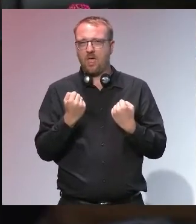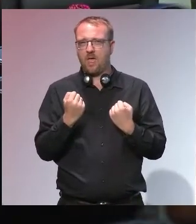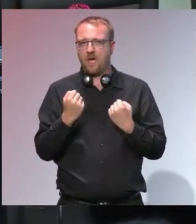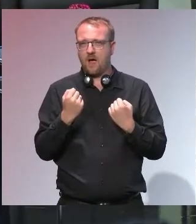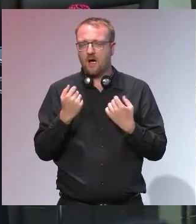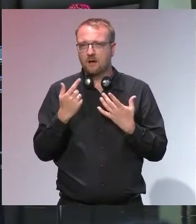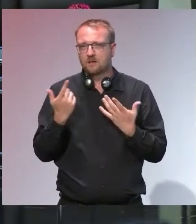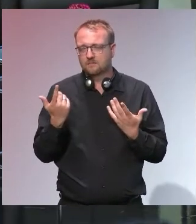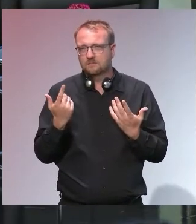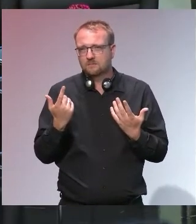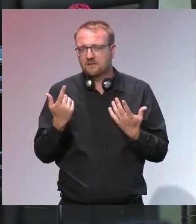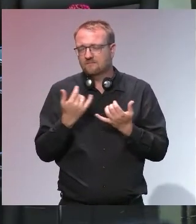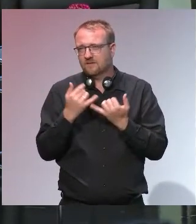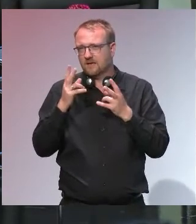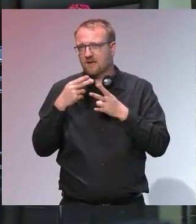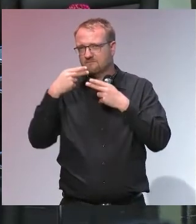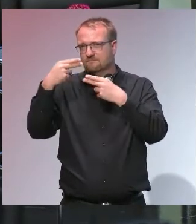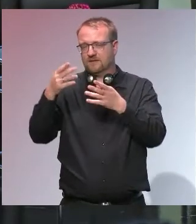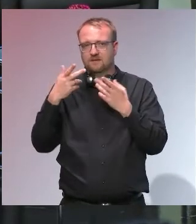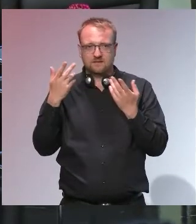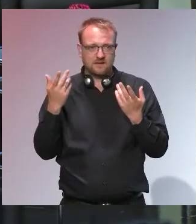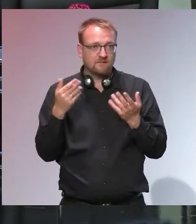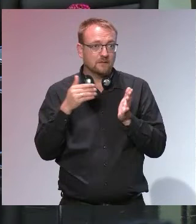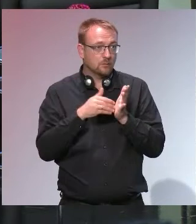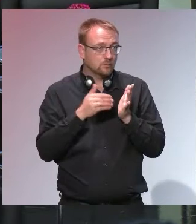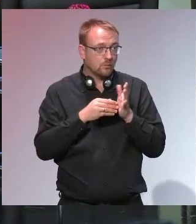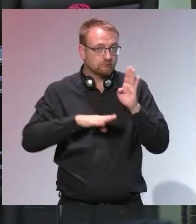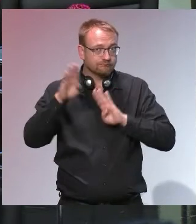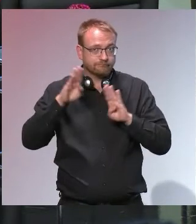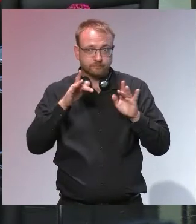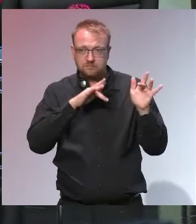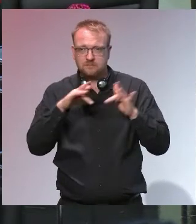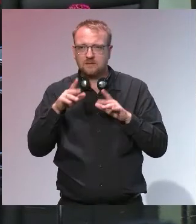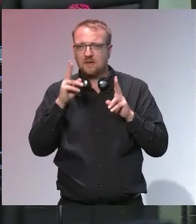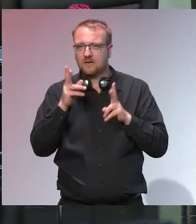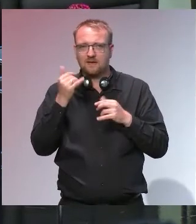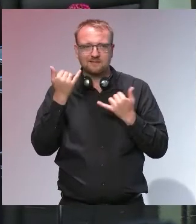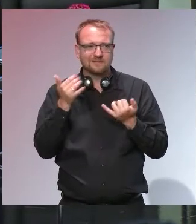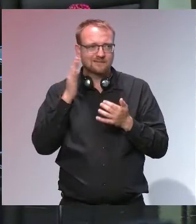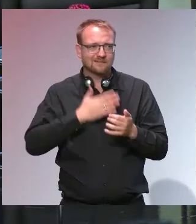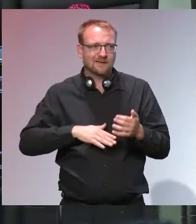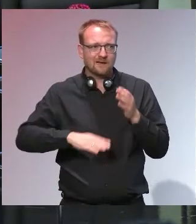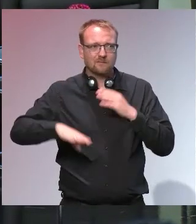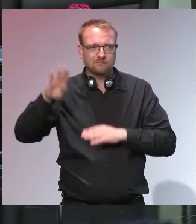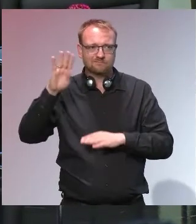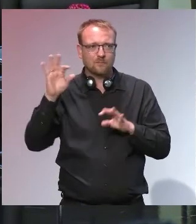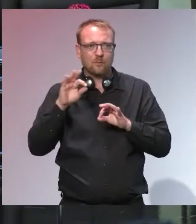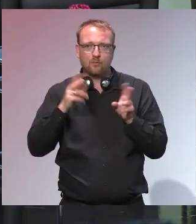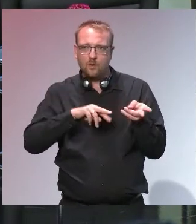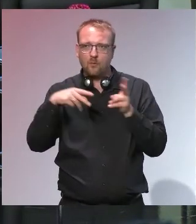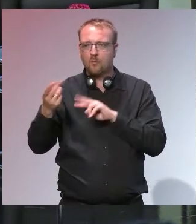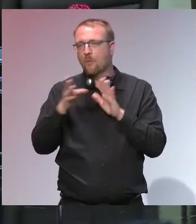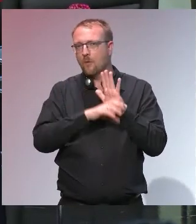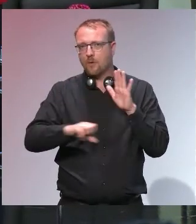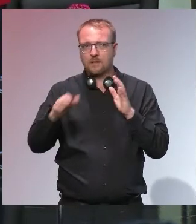bis übersetzt wird. Falls es noch Wortmeldungen hier im Saal gibt, dann bitte jetzt. Ich würde dann sonst zum Online-Bereich schalten, ob